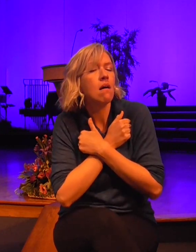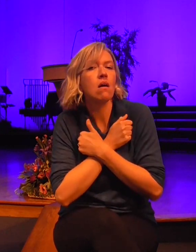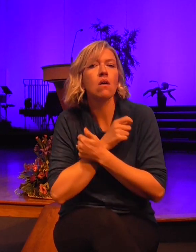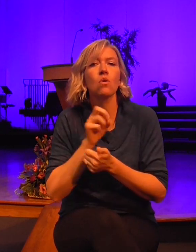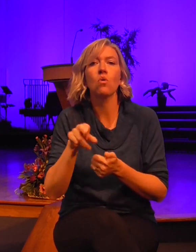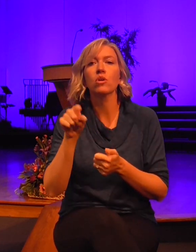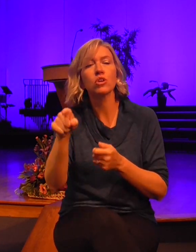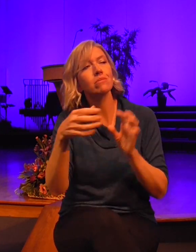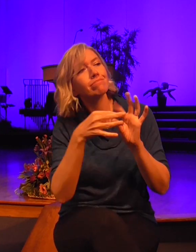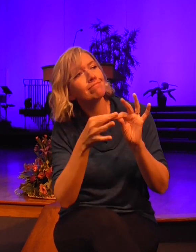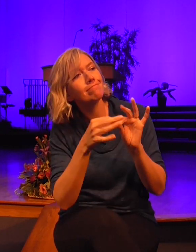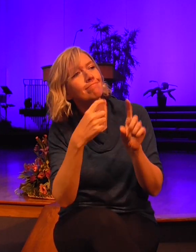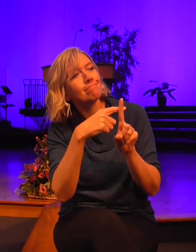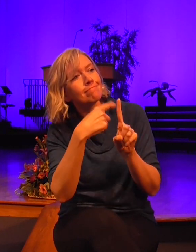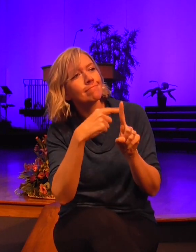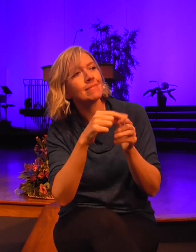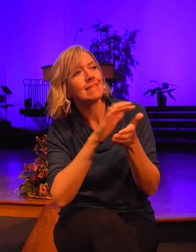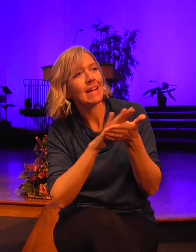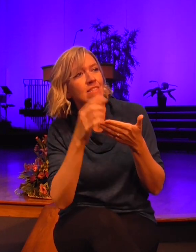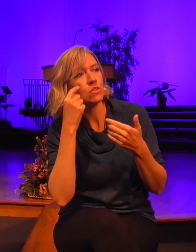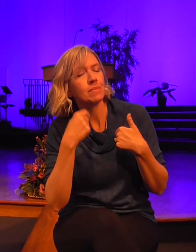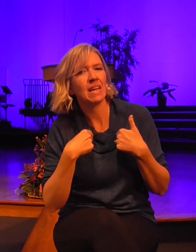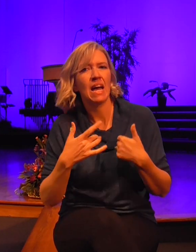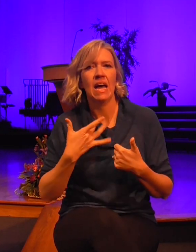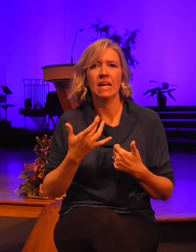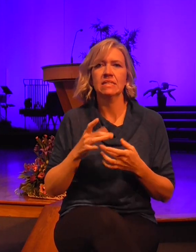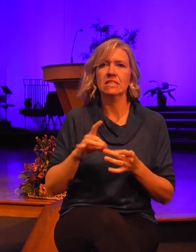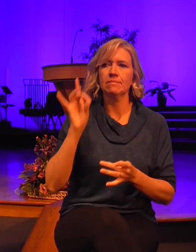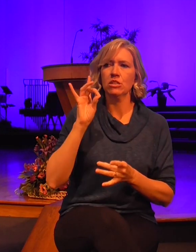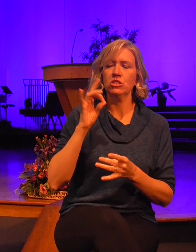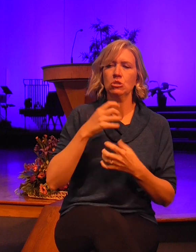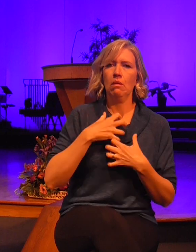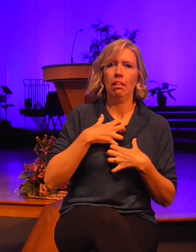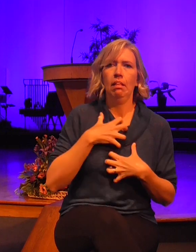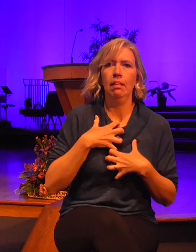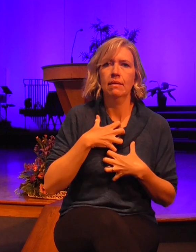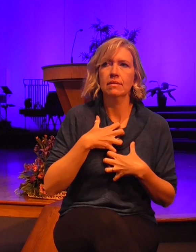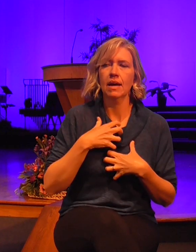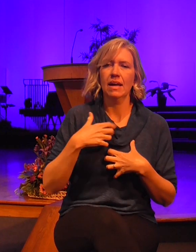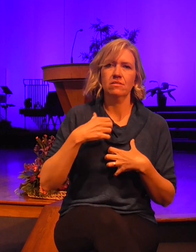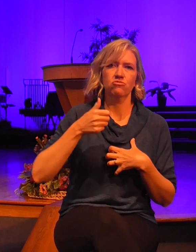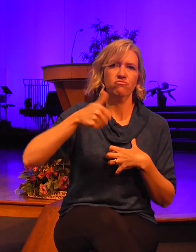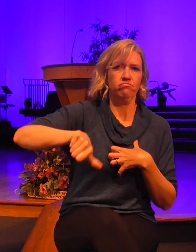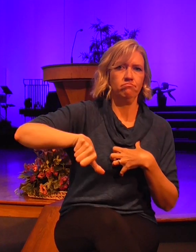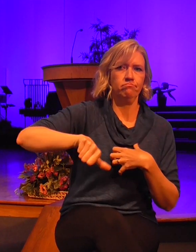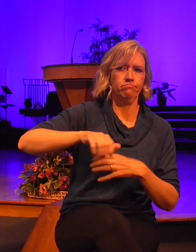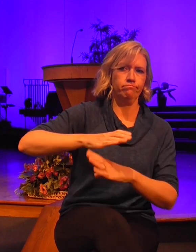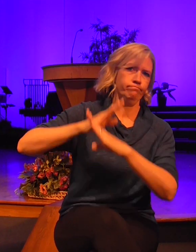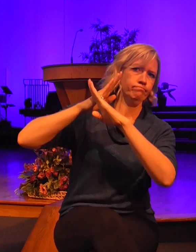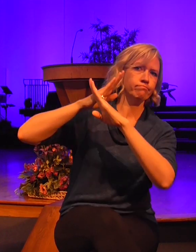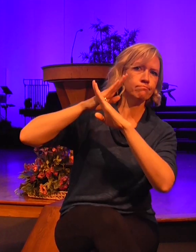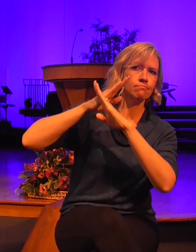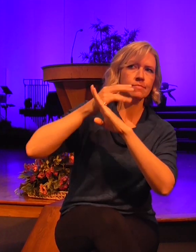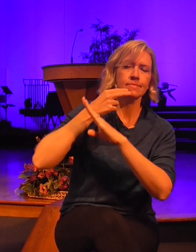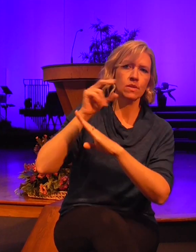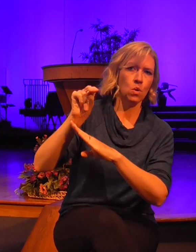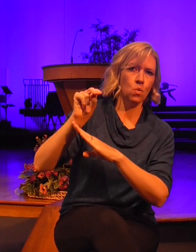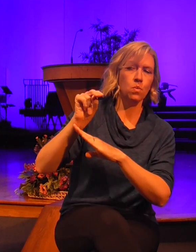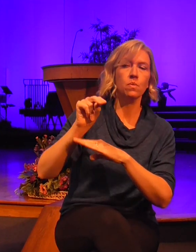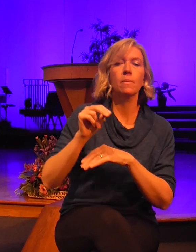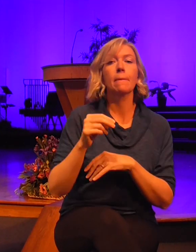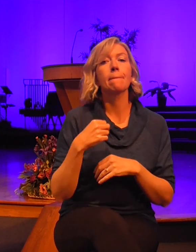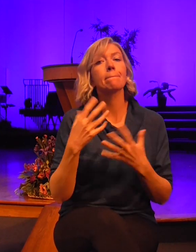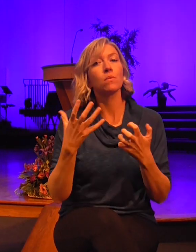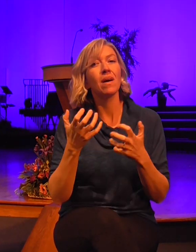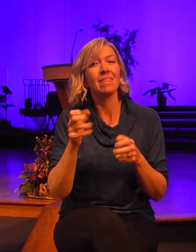a compliment, I got this kind of spiritual gag reflex that can't help but reject it, but say no to it. So I want to do